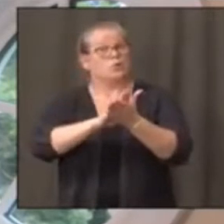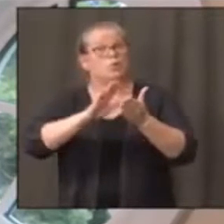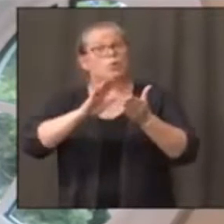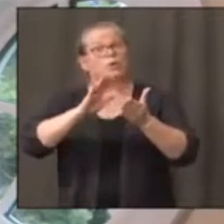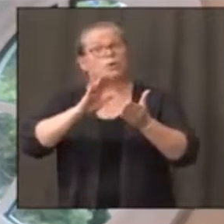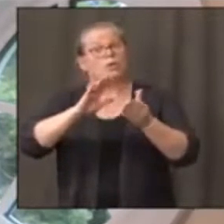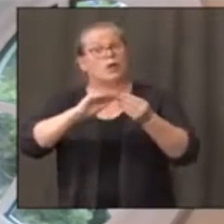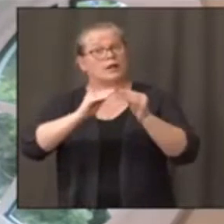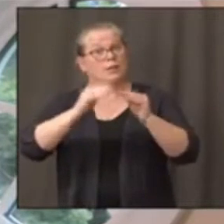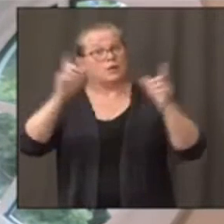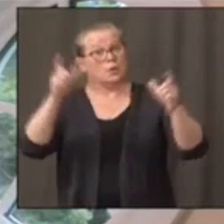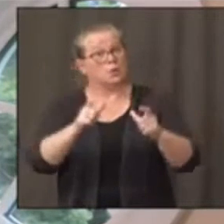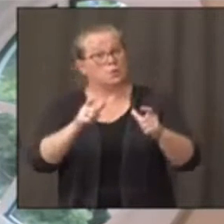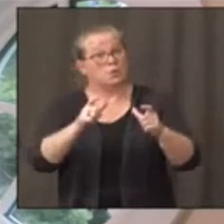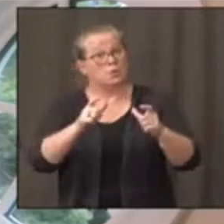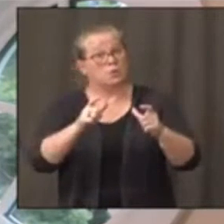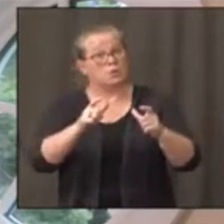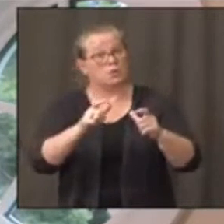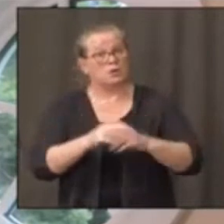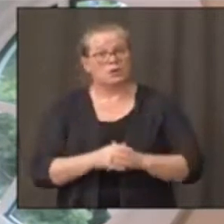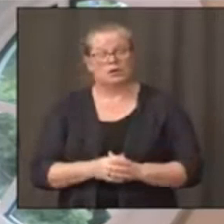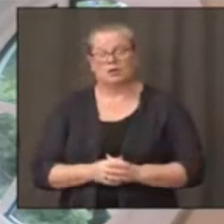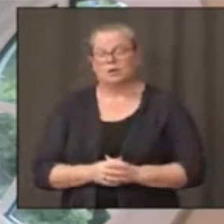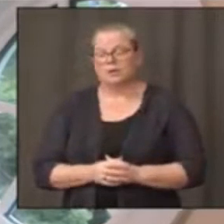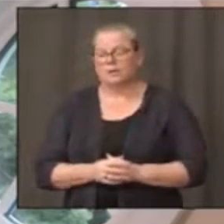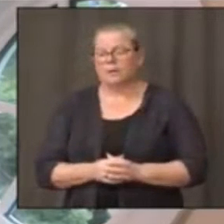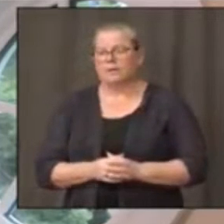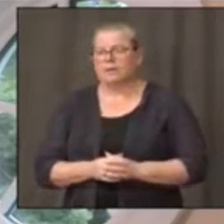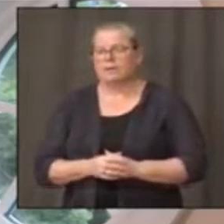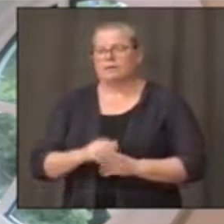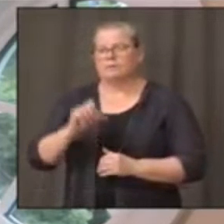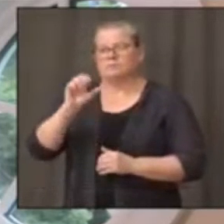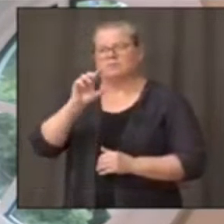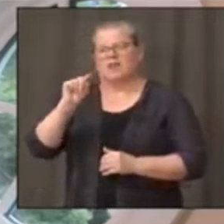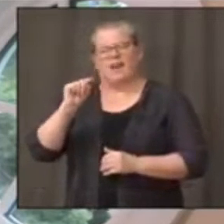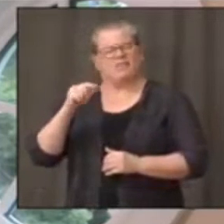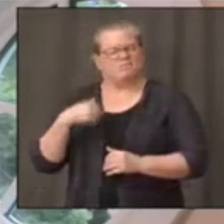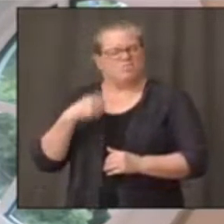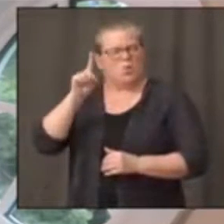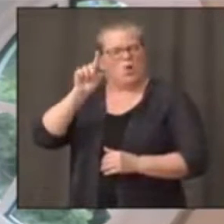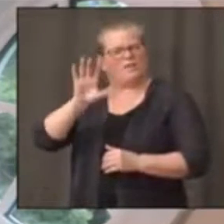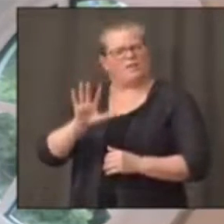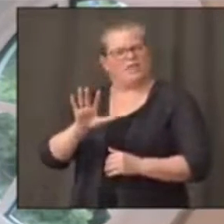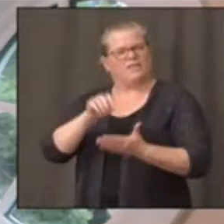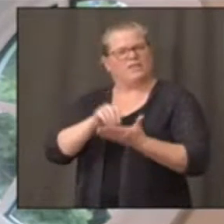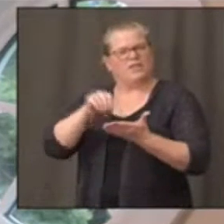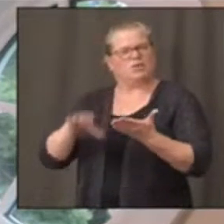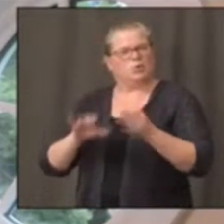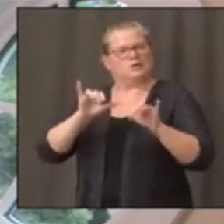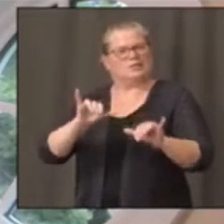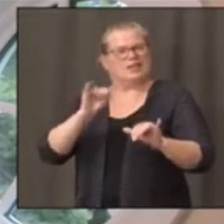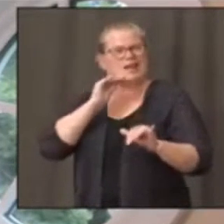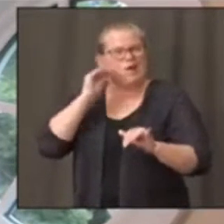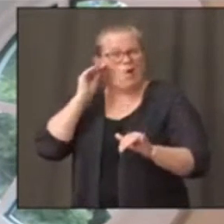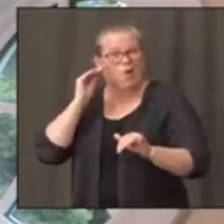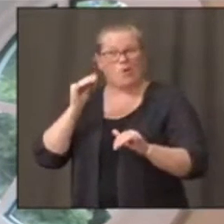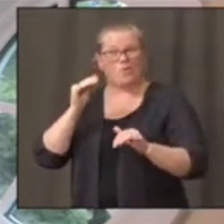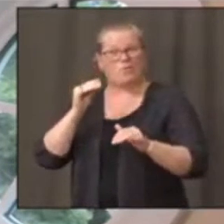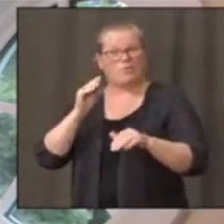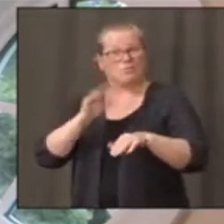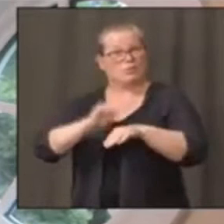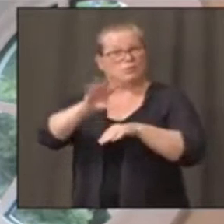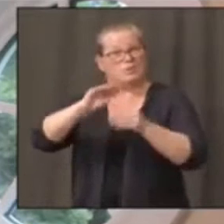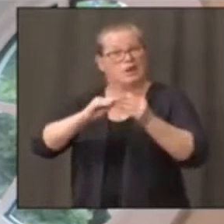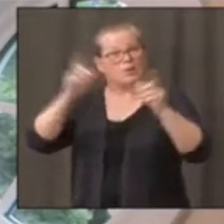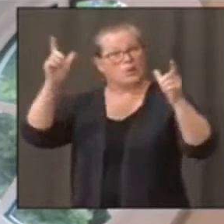I don't think 1/5 of the students are staying home to lower numbers. I think, perhaps 1/5 of students might be staying at home because their parents have